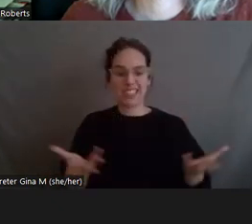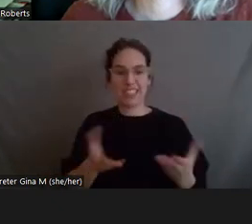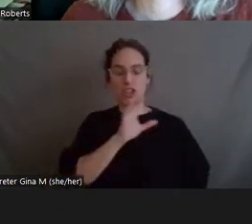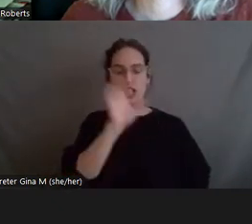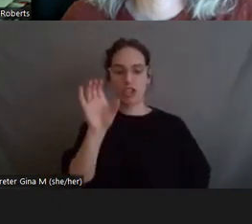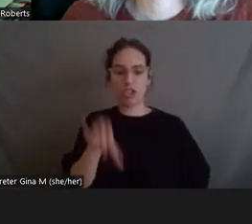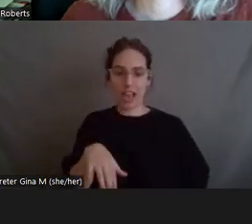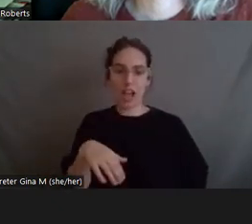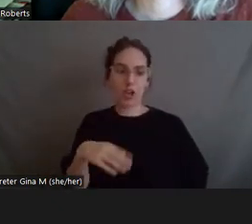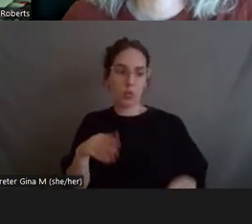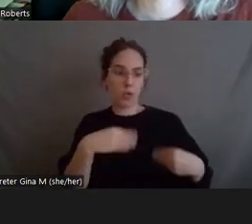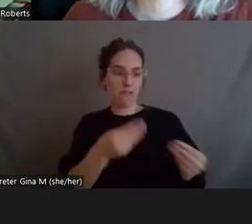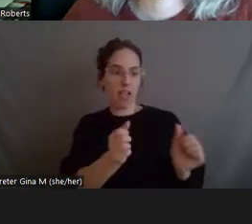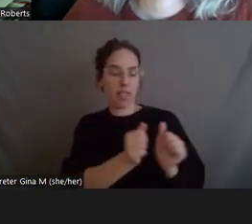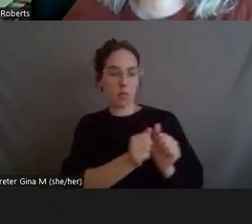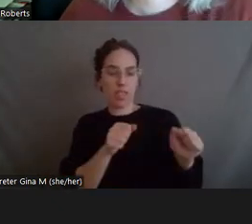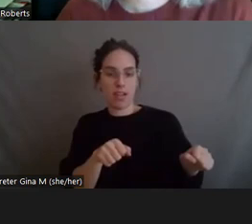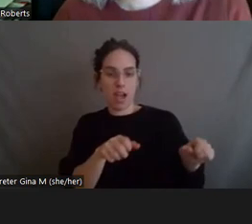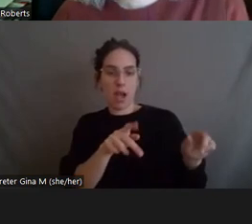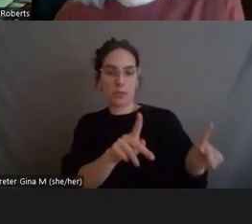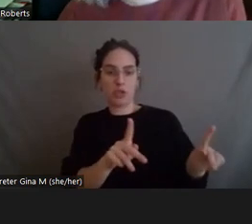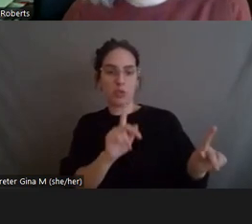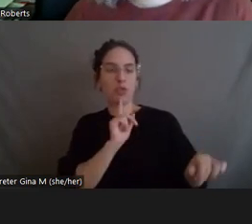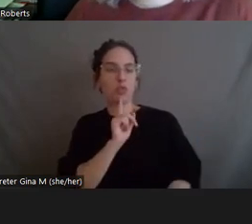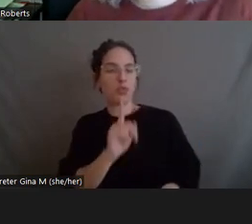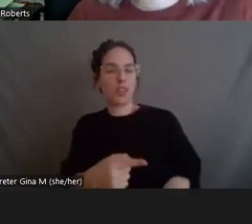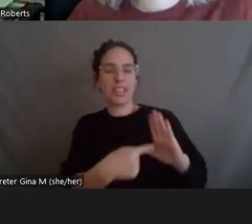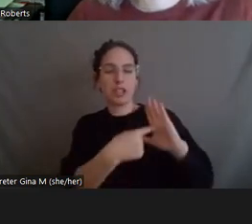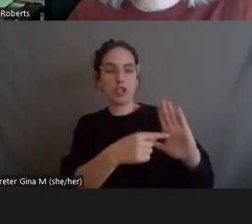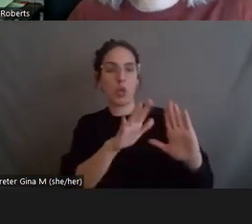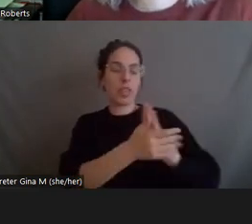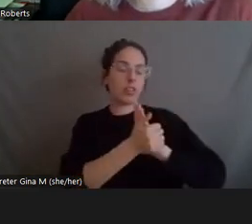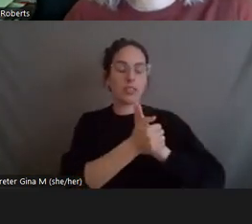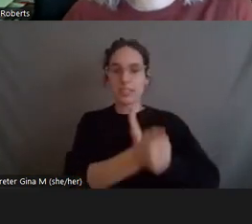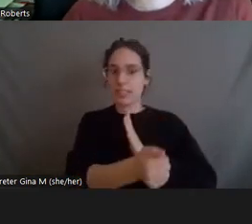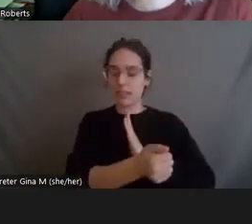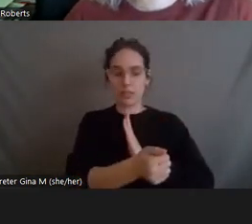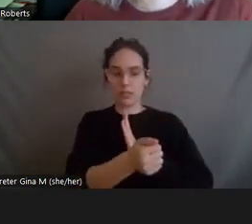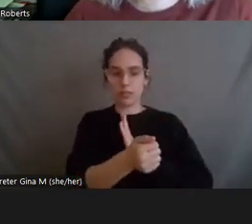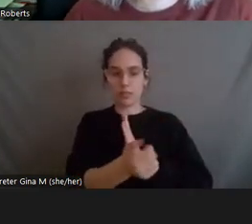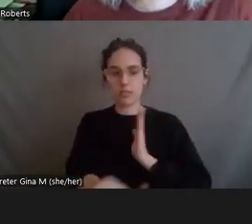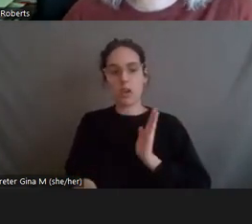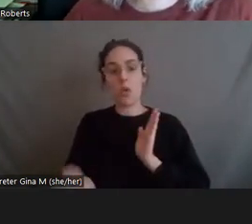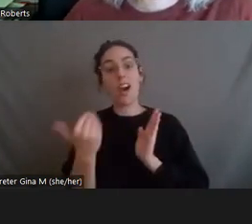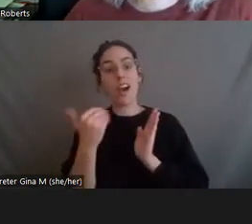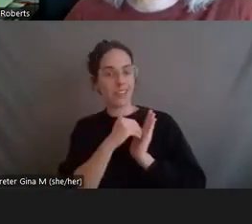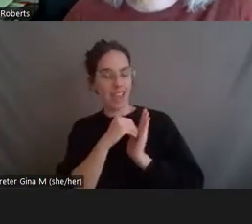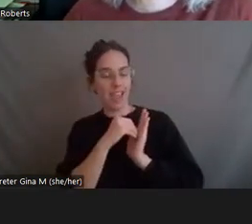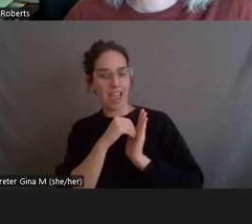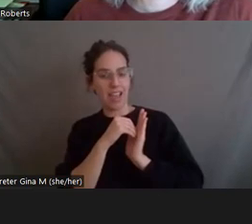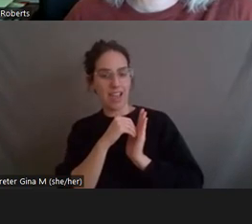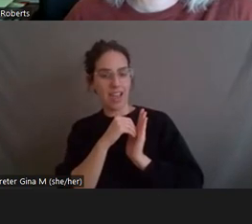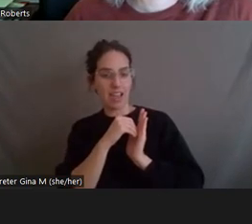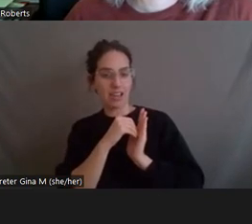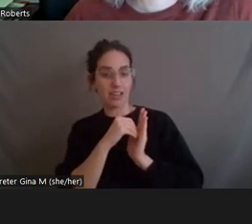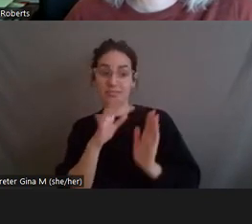opportunity to really showcase their talents. And again, a lot of the time it's exhibiting for the first